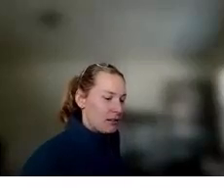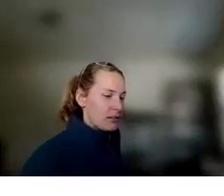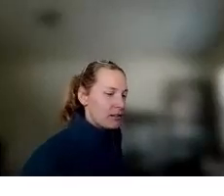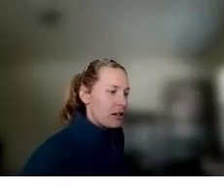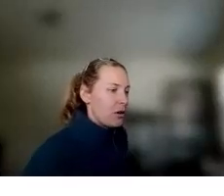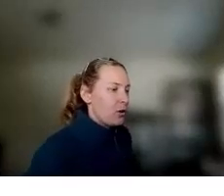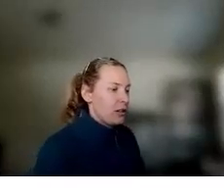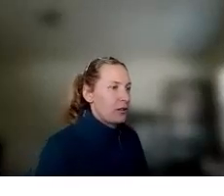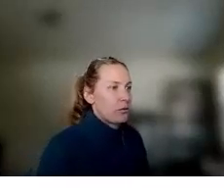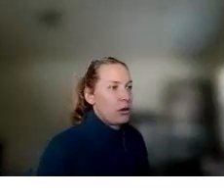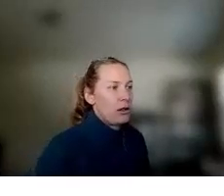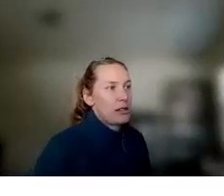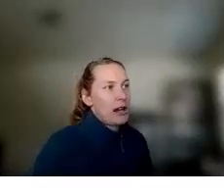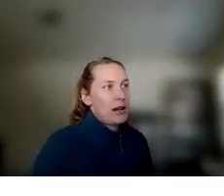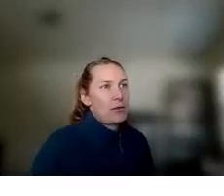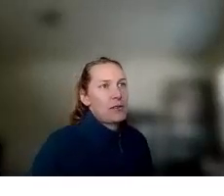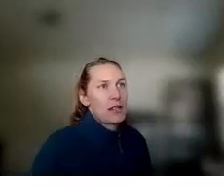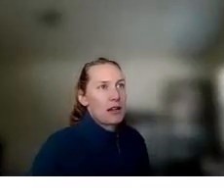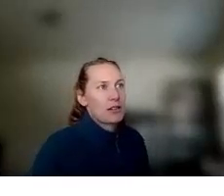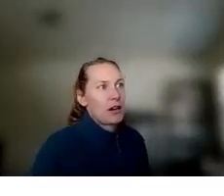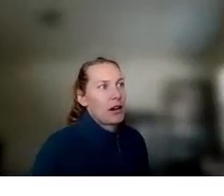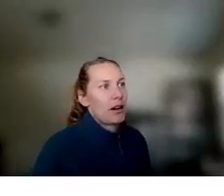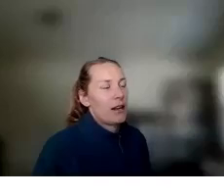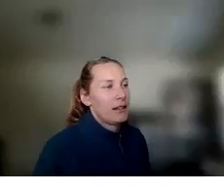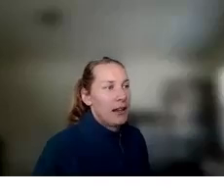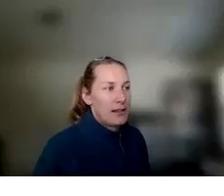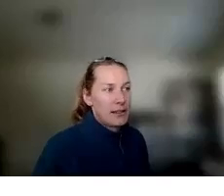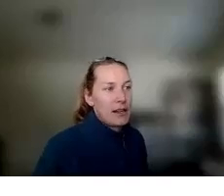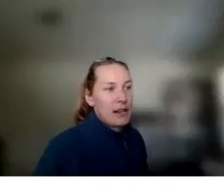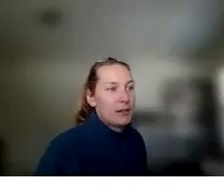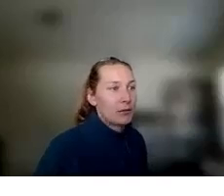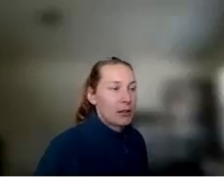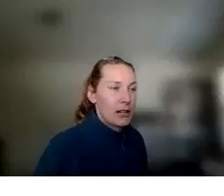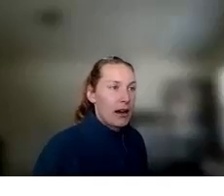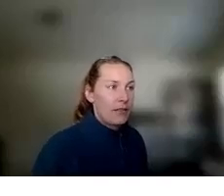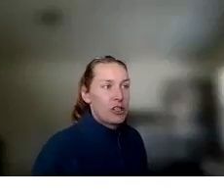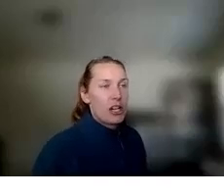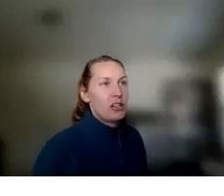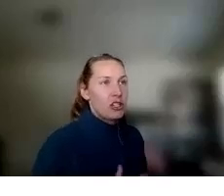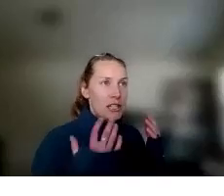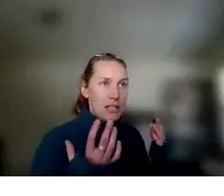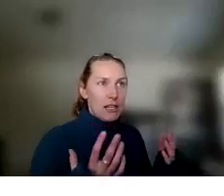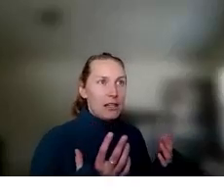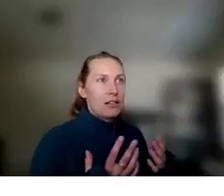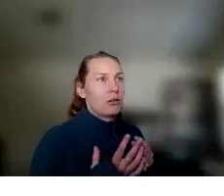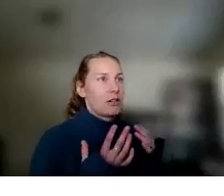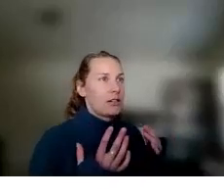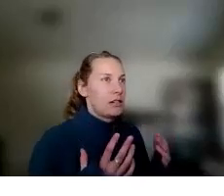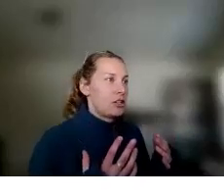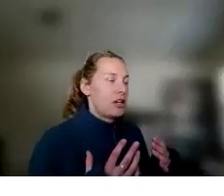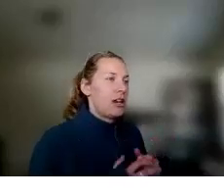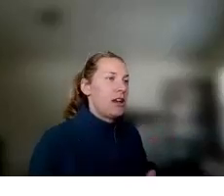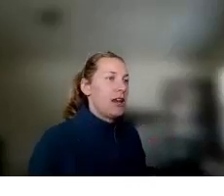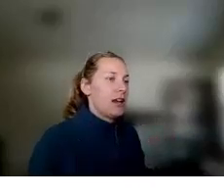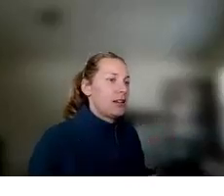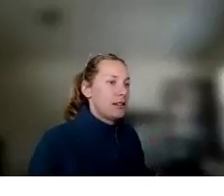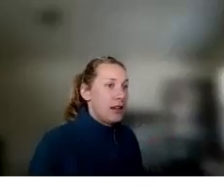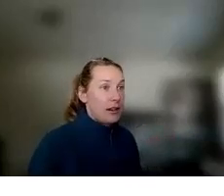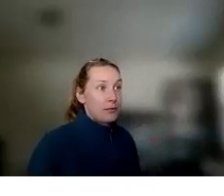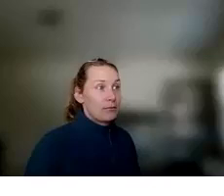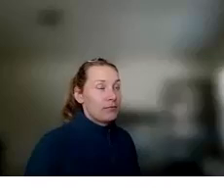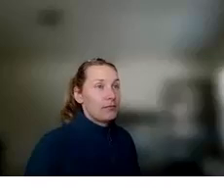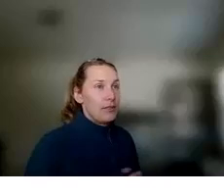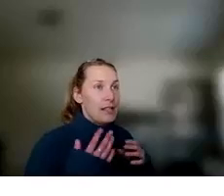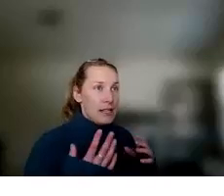that they can only enroll at time of CSR unless they really have a change in need or condition